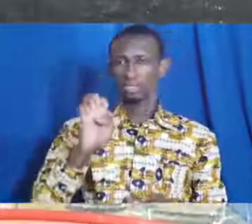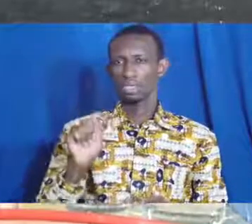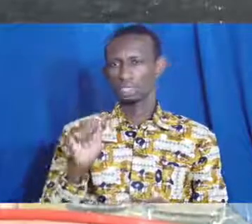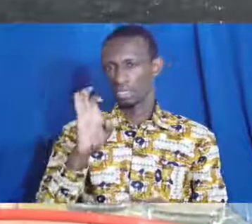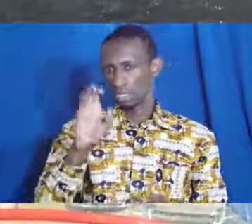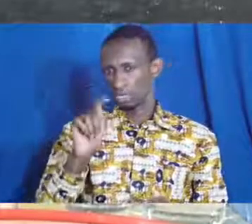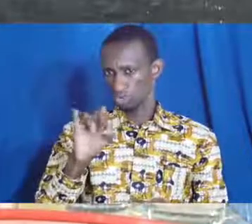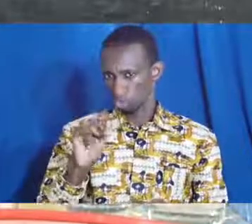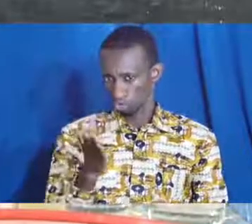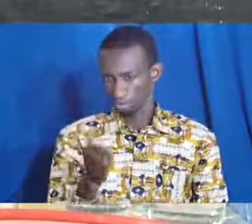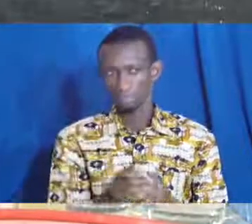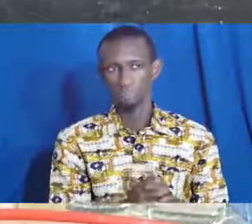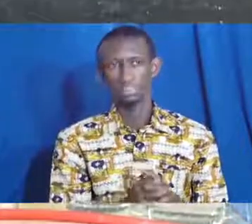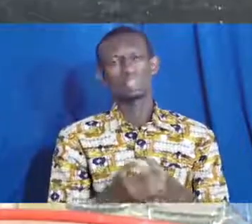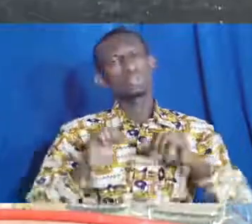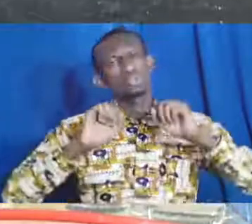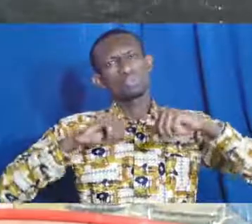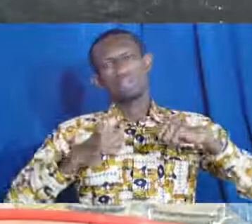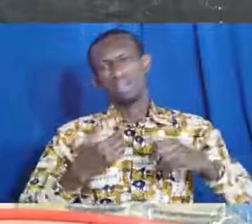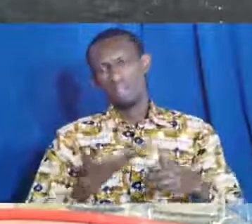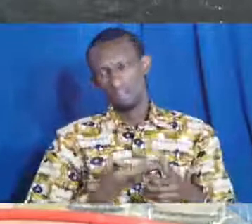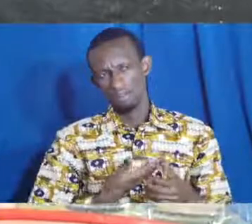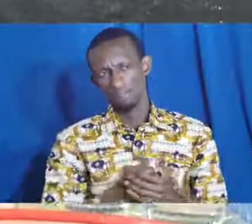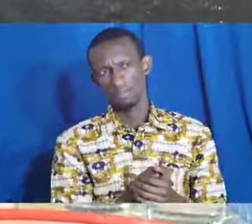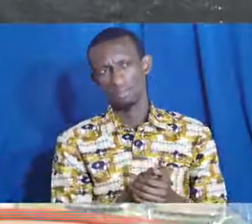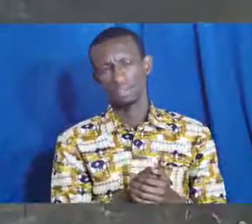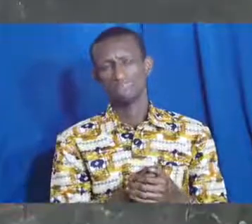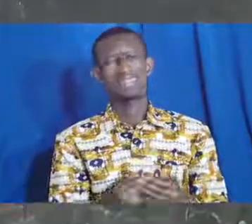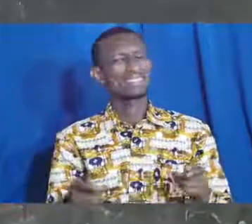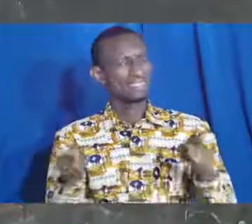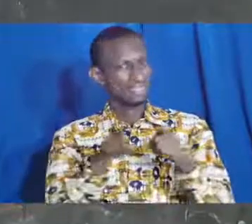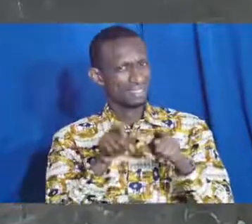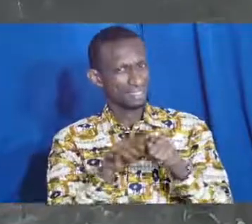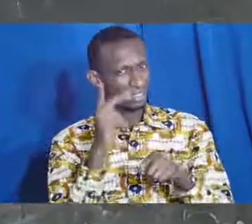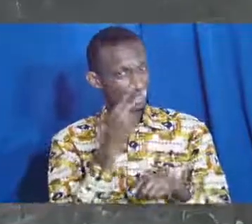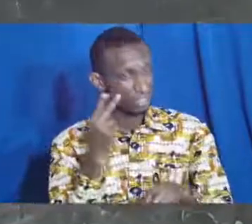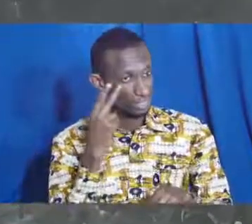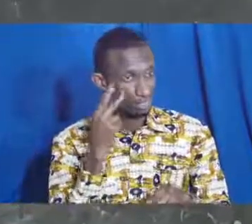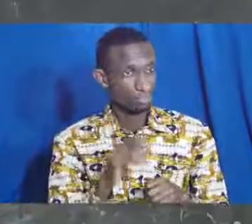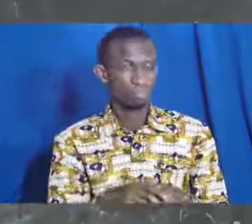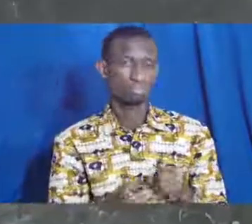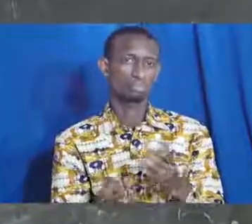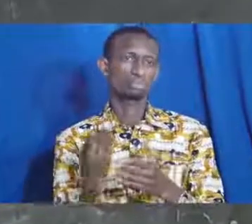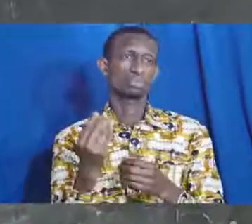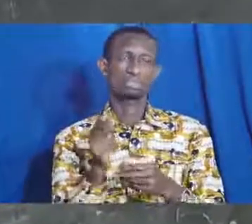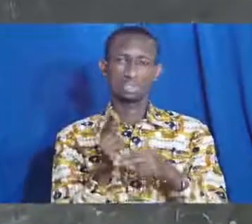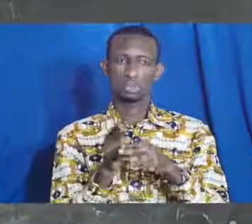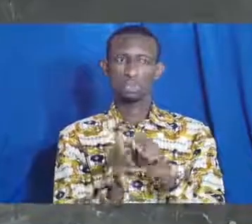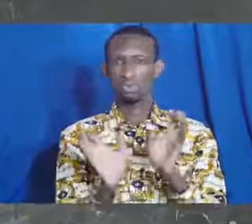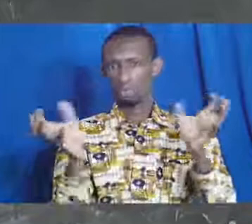have that is similar to this one, we can also call it combination. This is